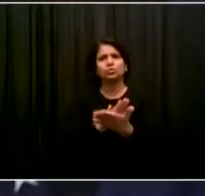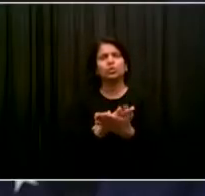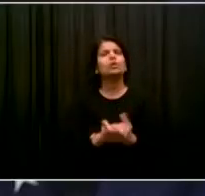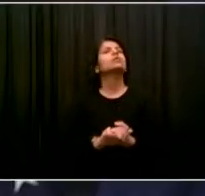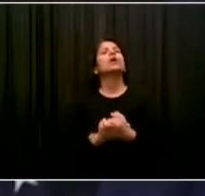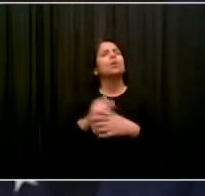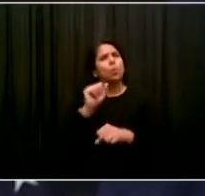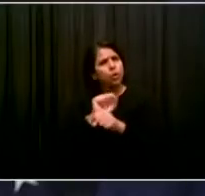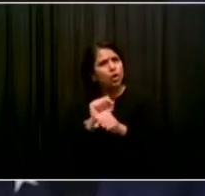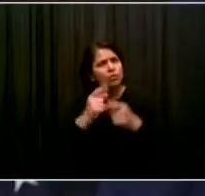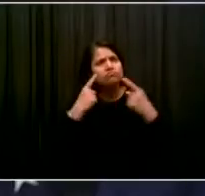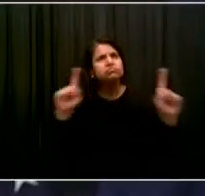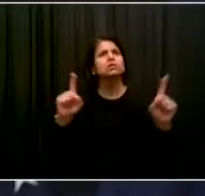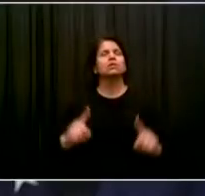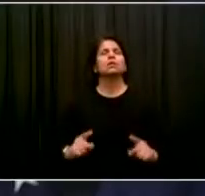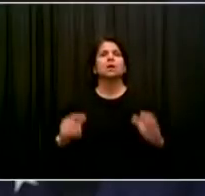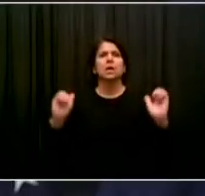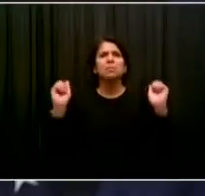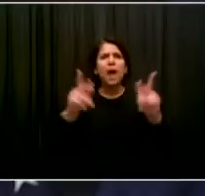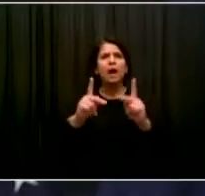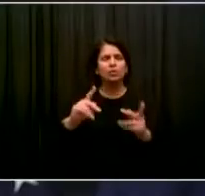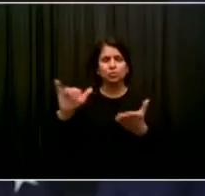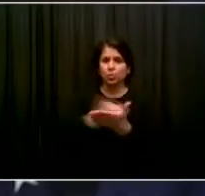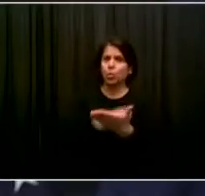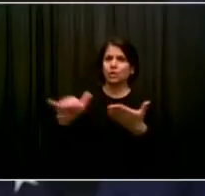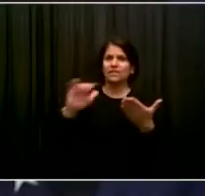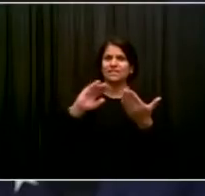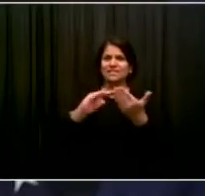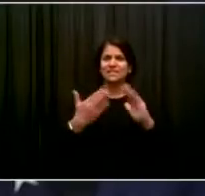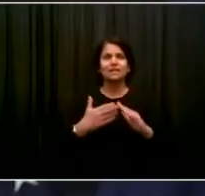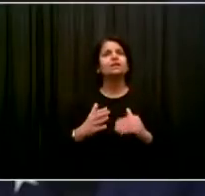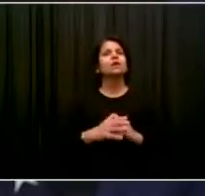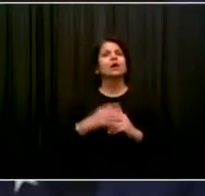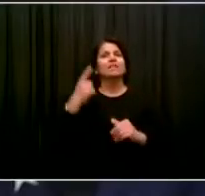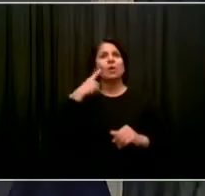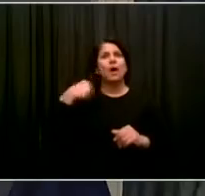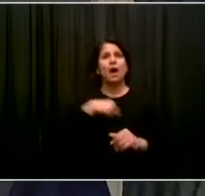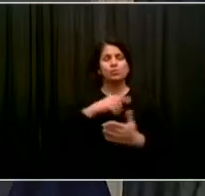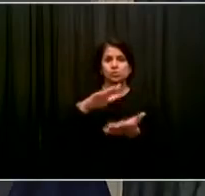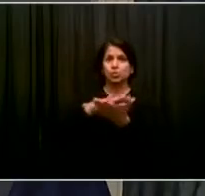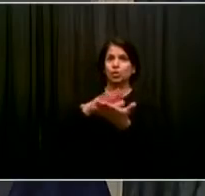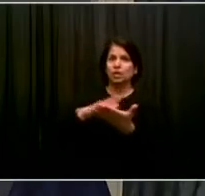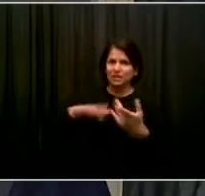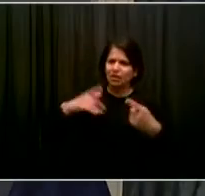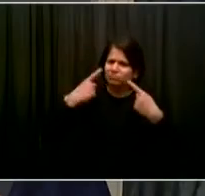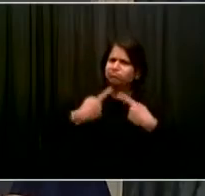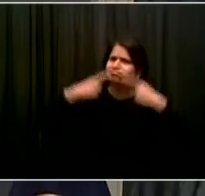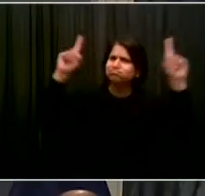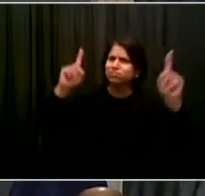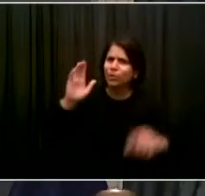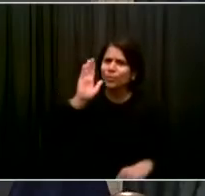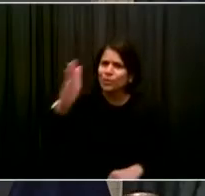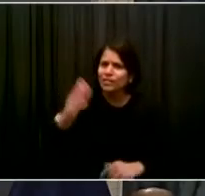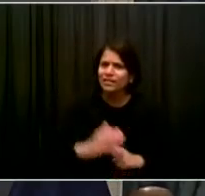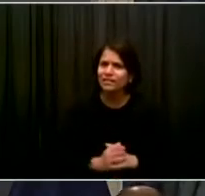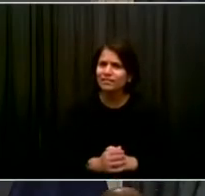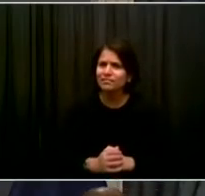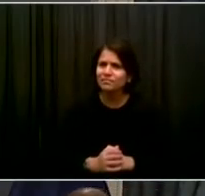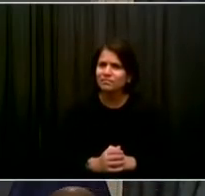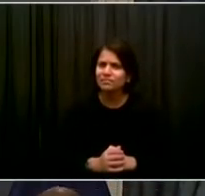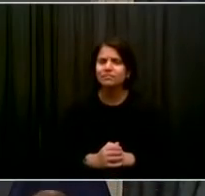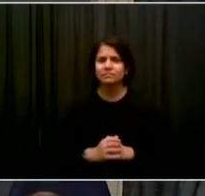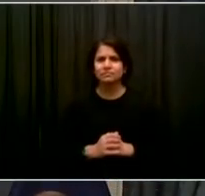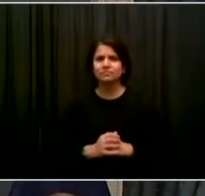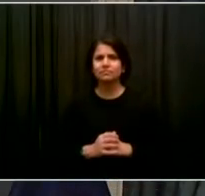comeback for New York and the comeback in our schools is happening. Our next question will go to Abu